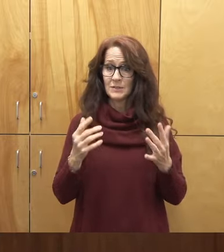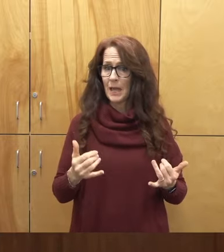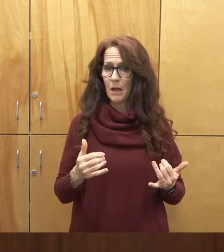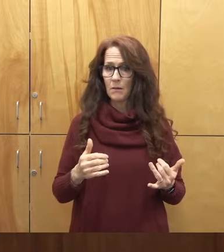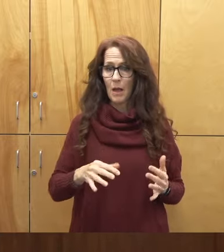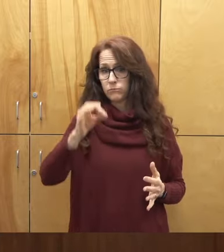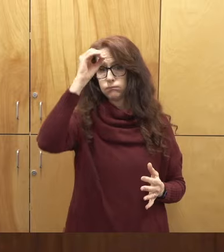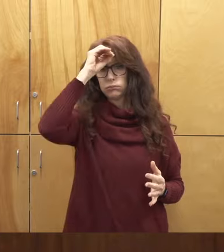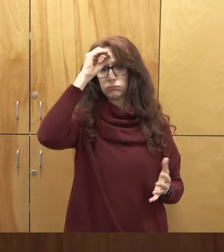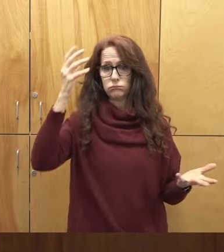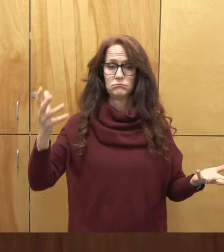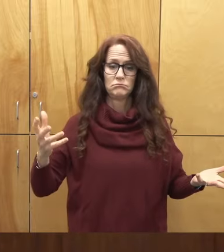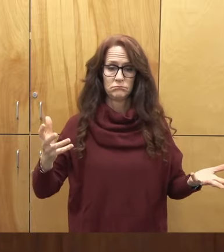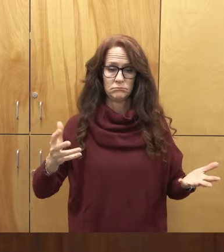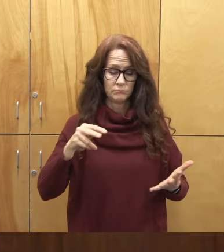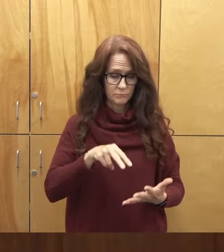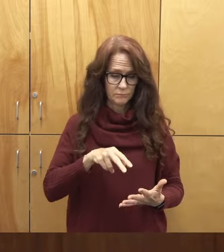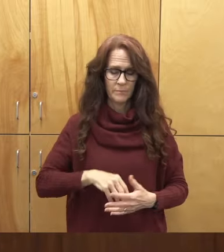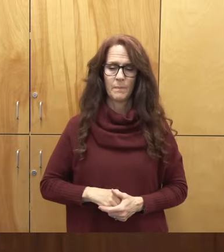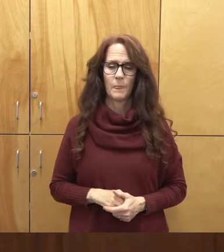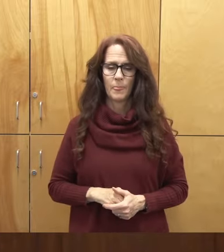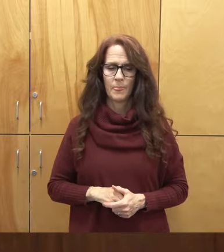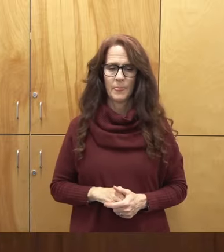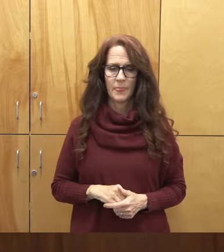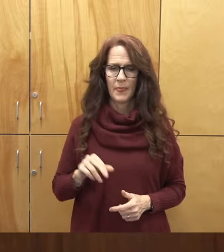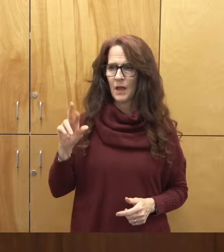here. So